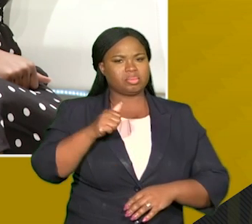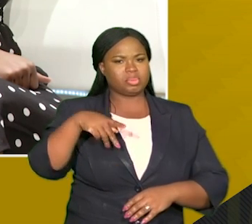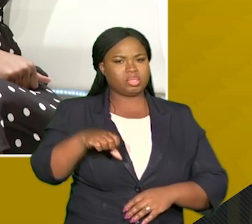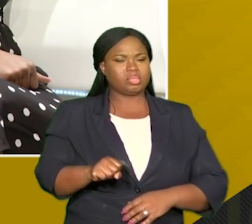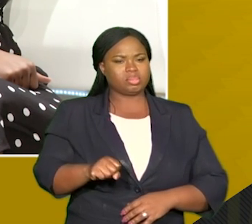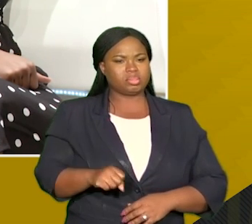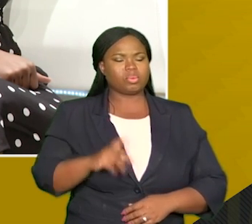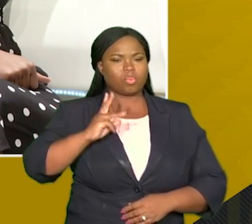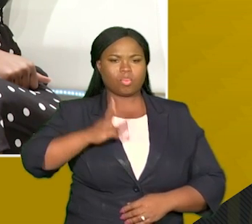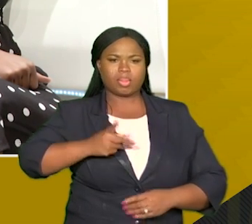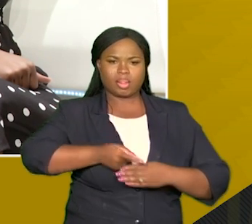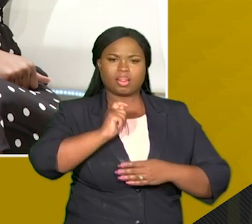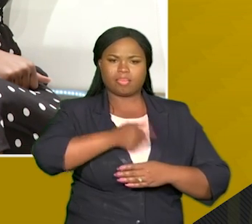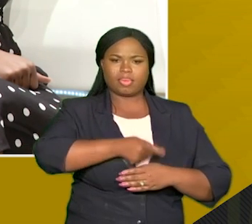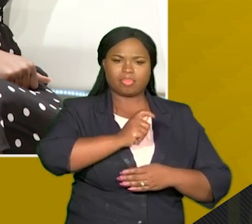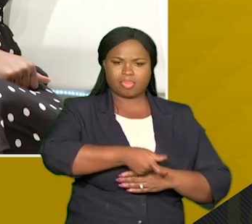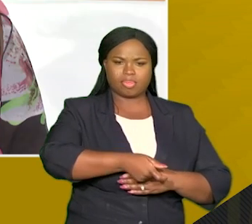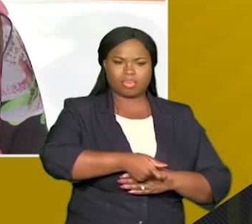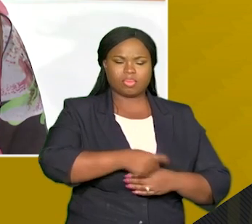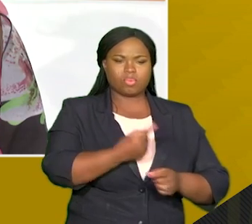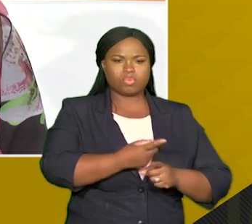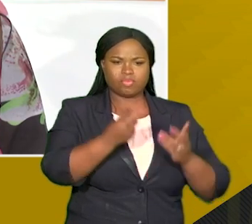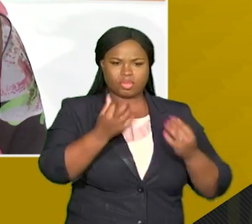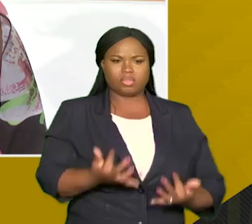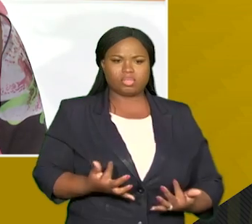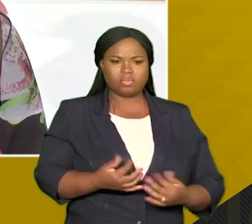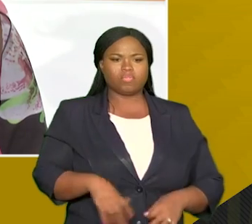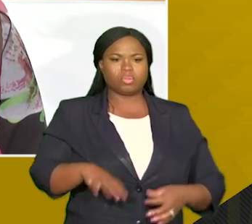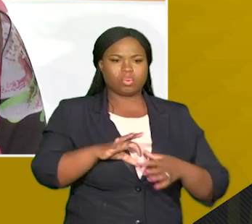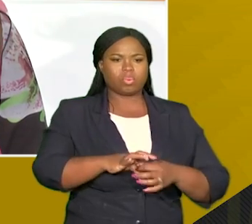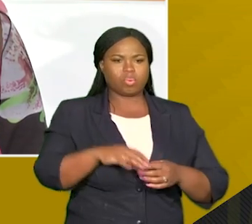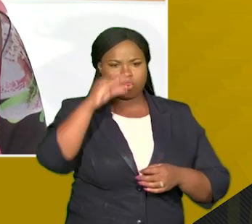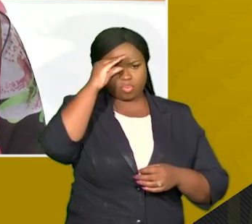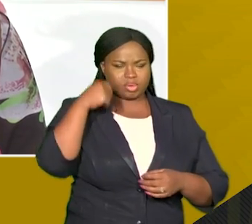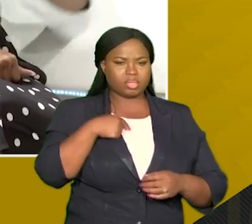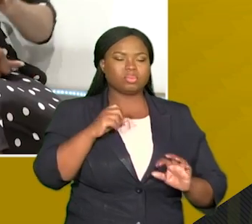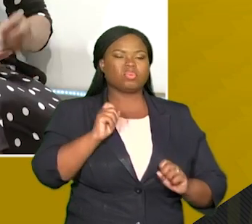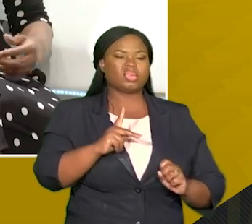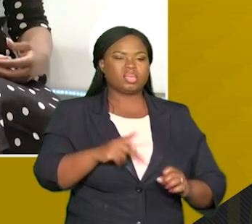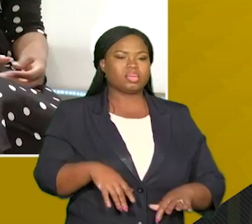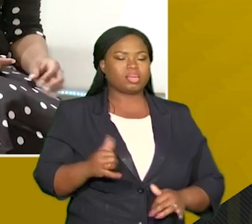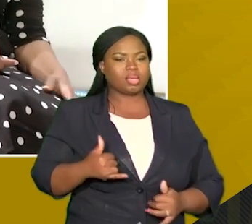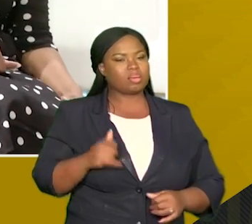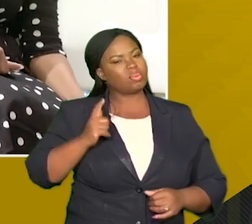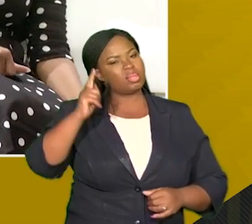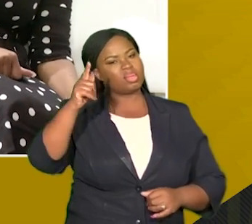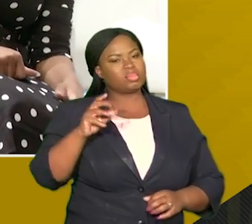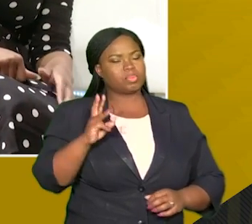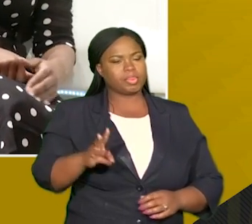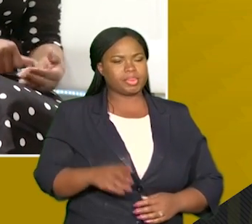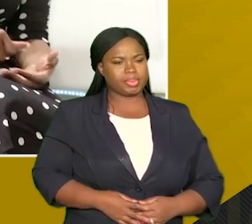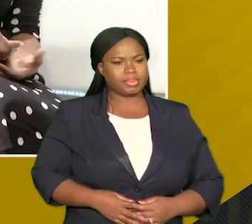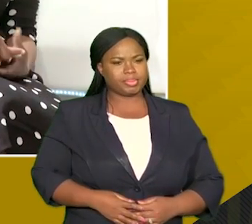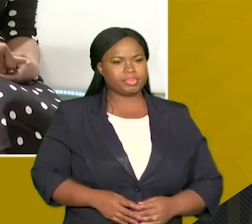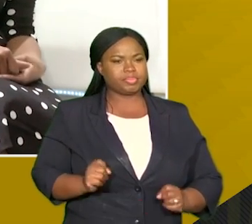going to take the liability financially in terms of that home nursing. We'll okay, yeah, let's take it offline. We'll take your word for it. Yeah, we'll take your word for it. And then we're